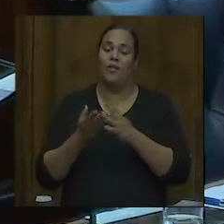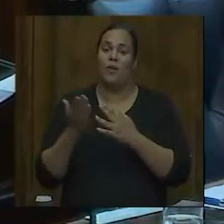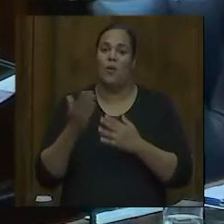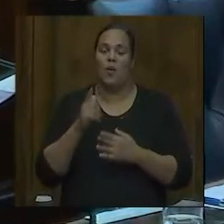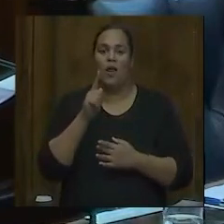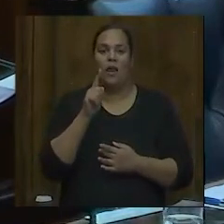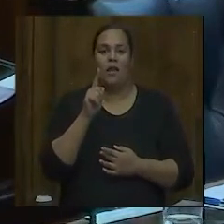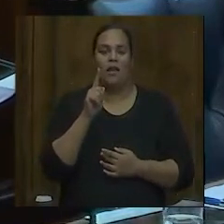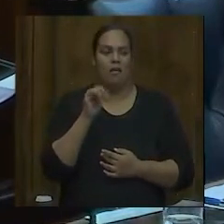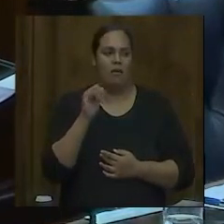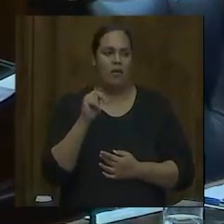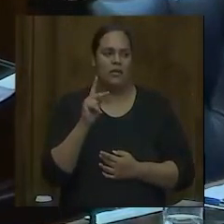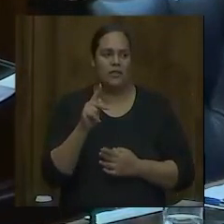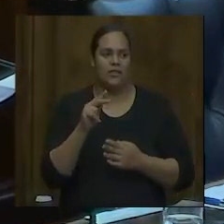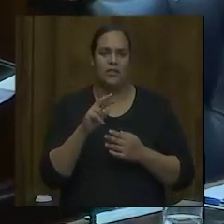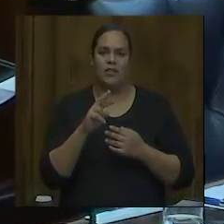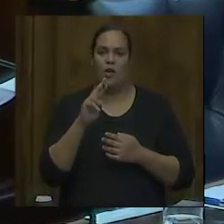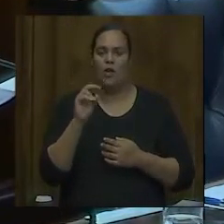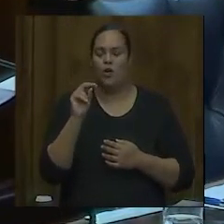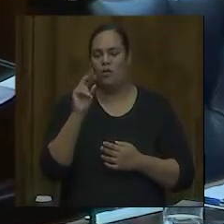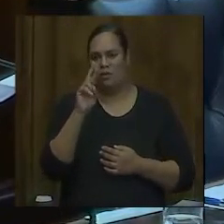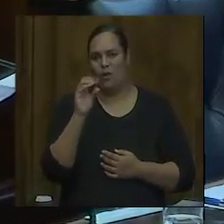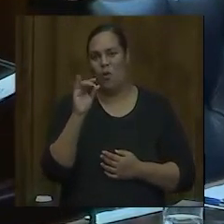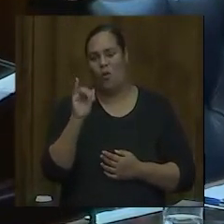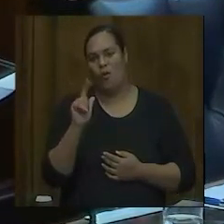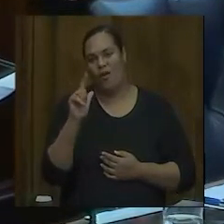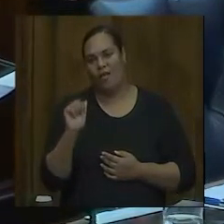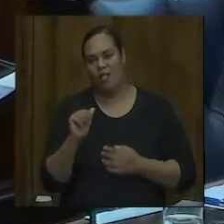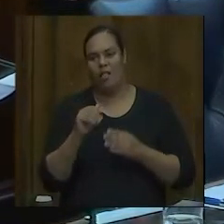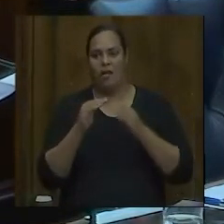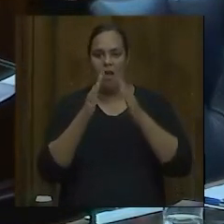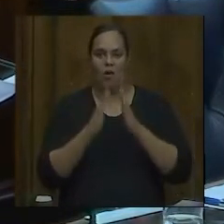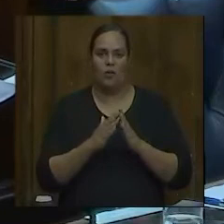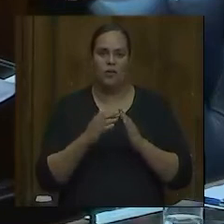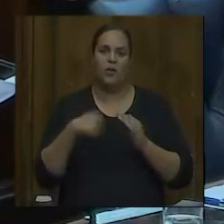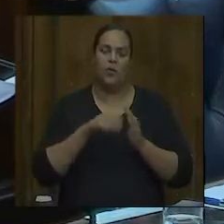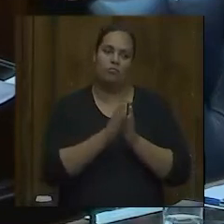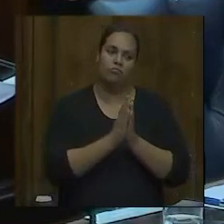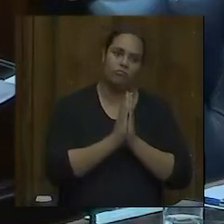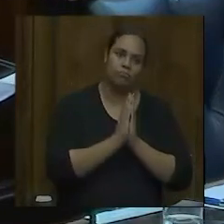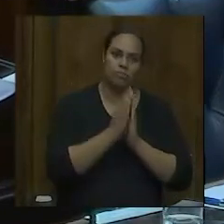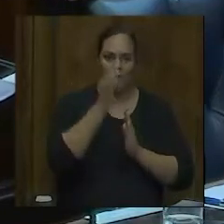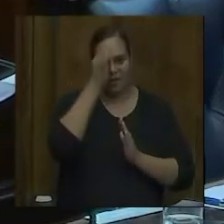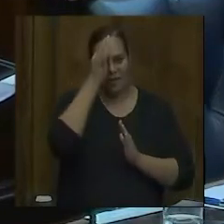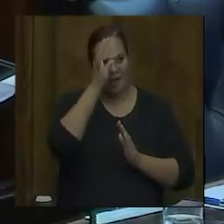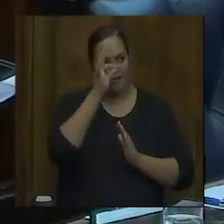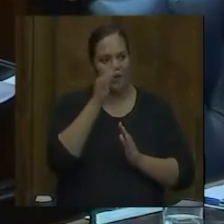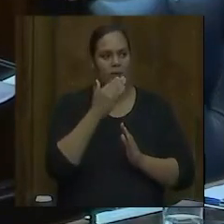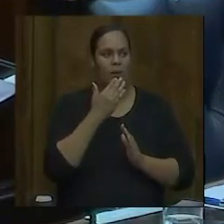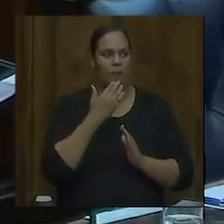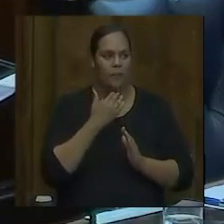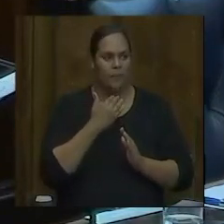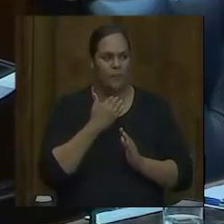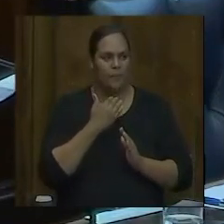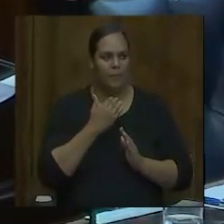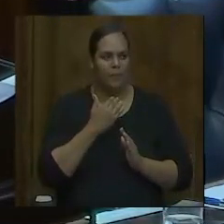Royal House. The message is saying, pleading with this government to recognize the Korana